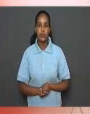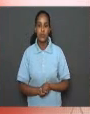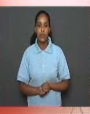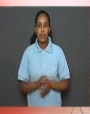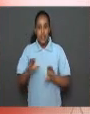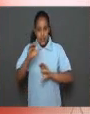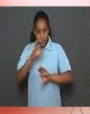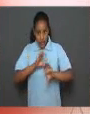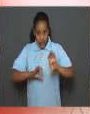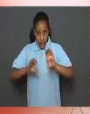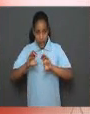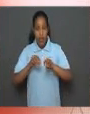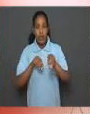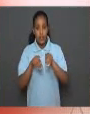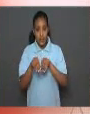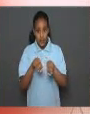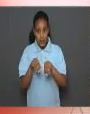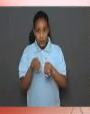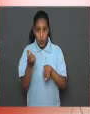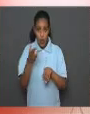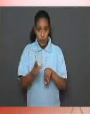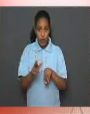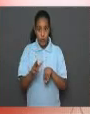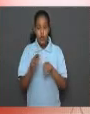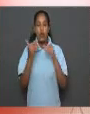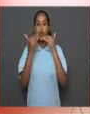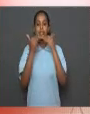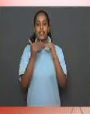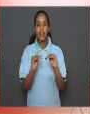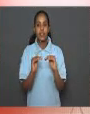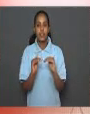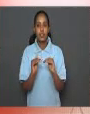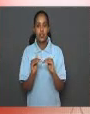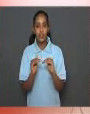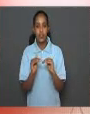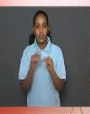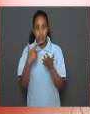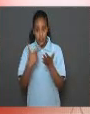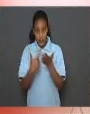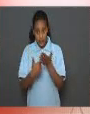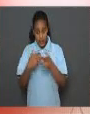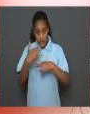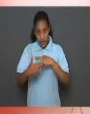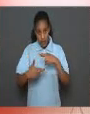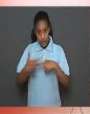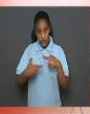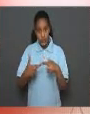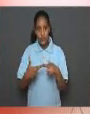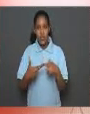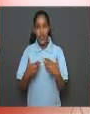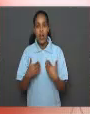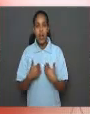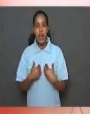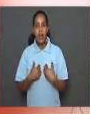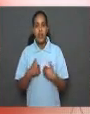The chemical activities or concentrations in these reactions have